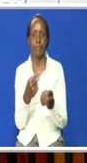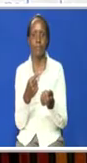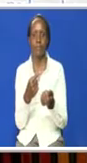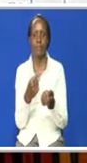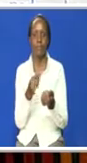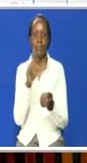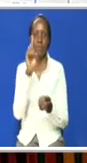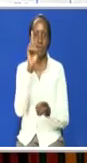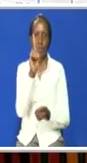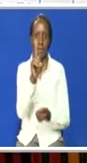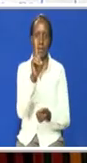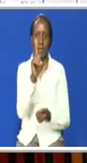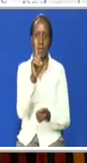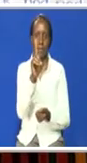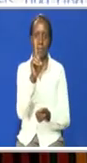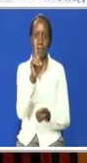1.